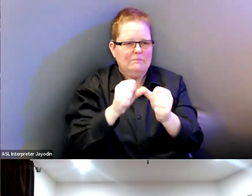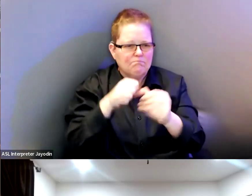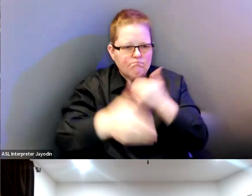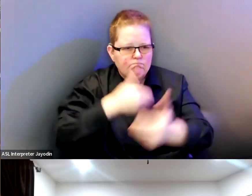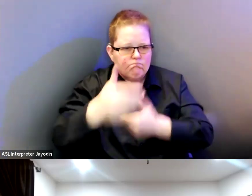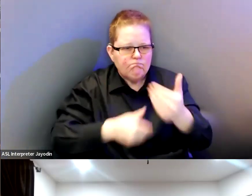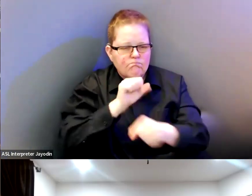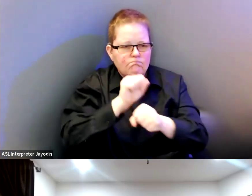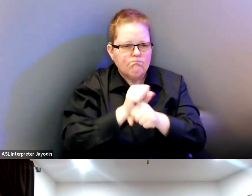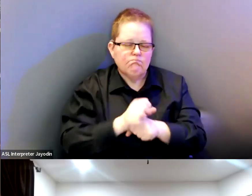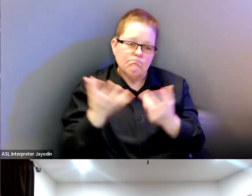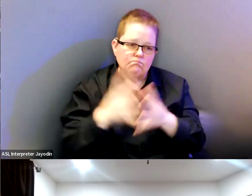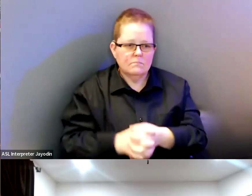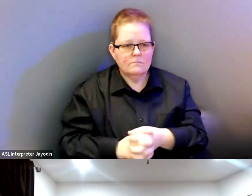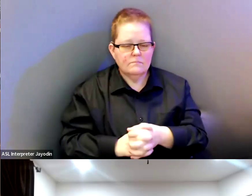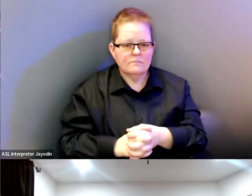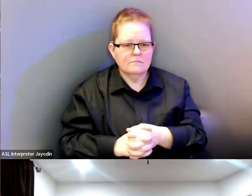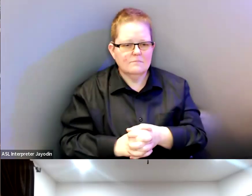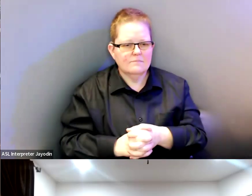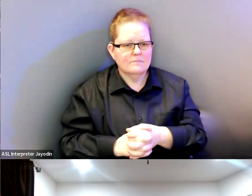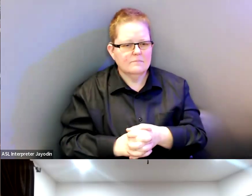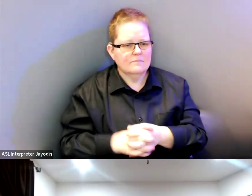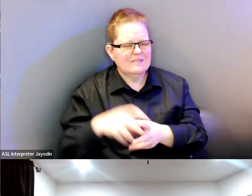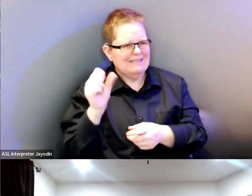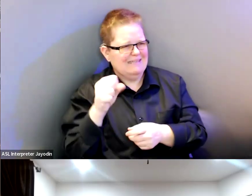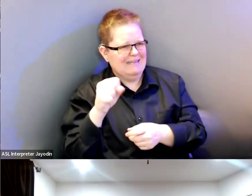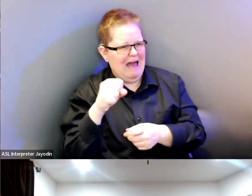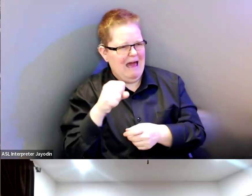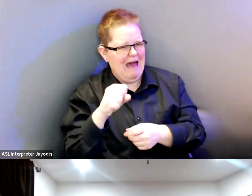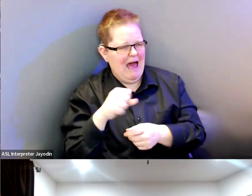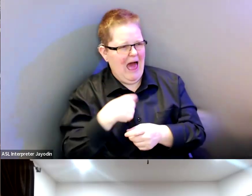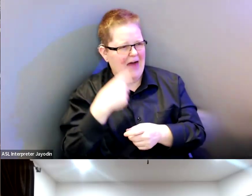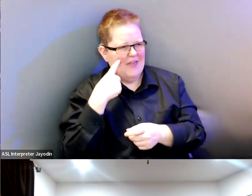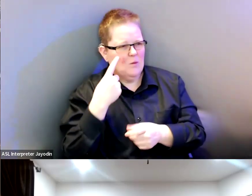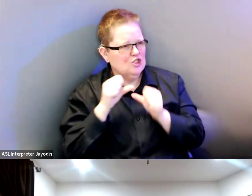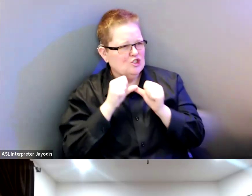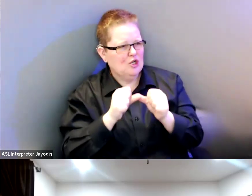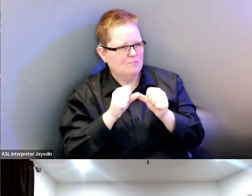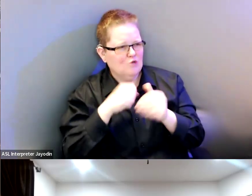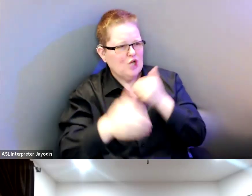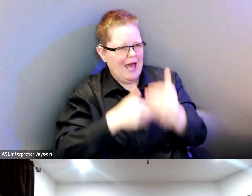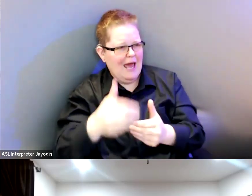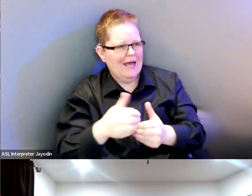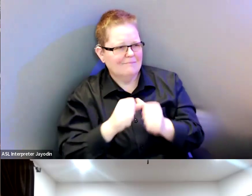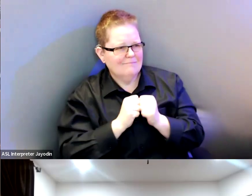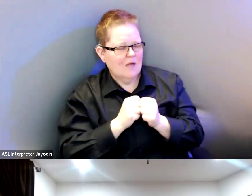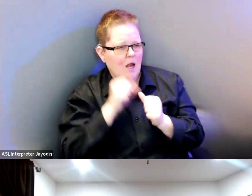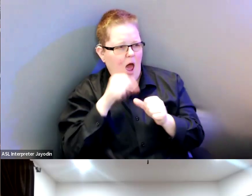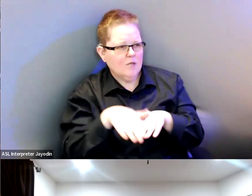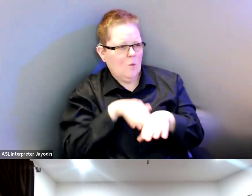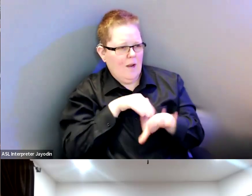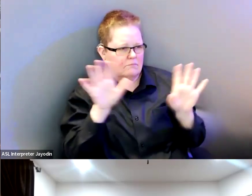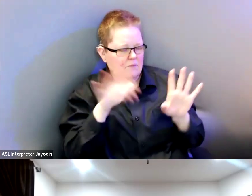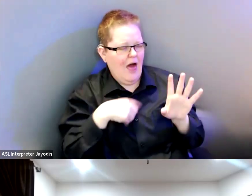But yeah. Yeah, so for my inclinations, like, I think we should push ahead, But I think that for most of what we